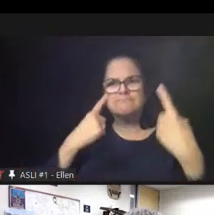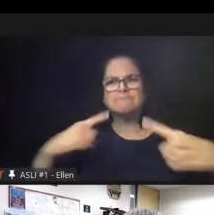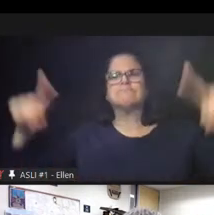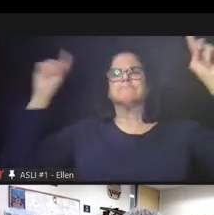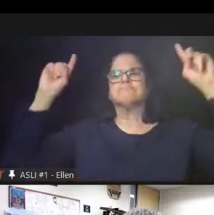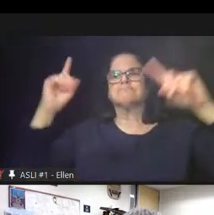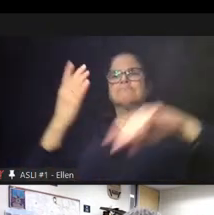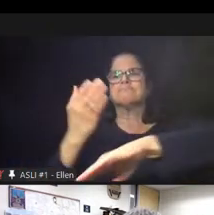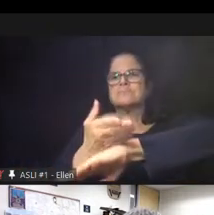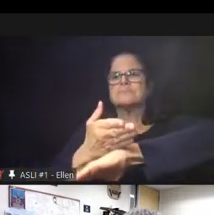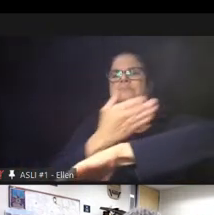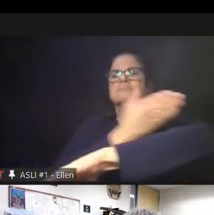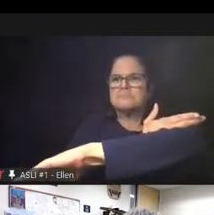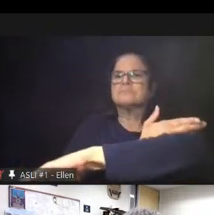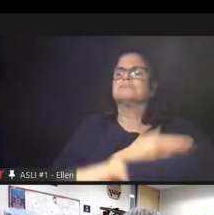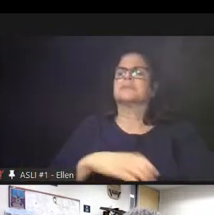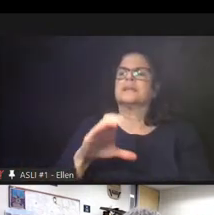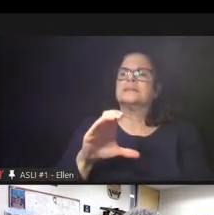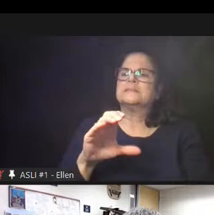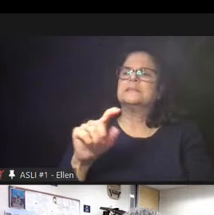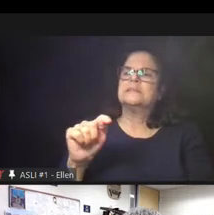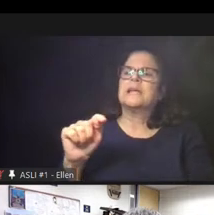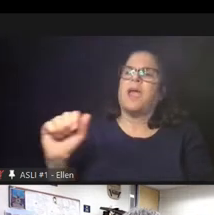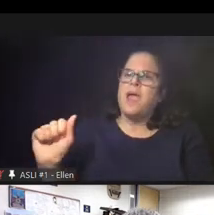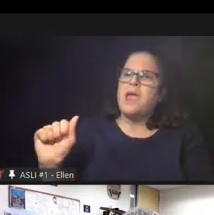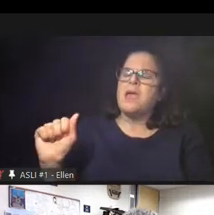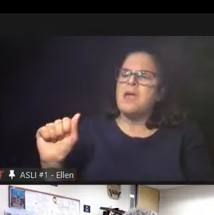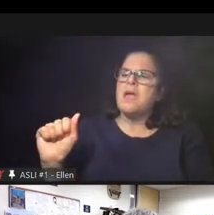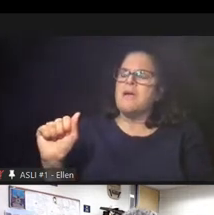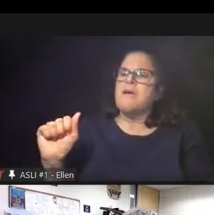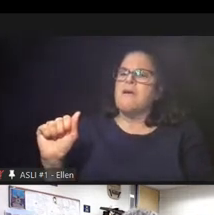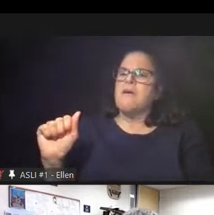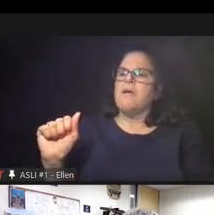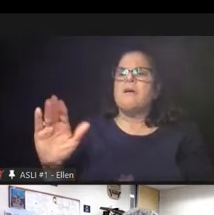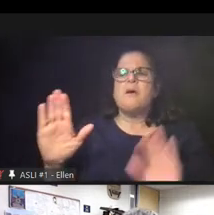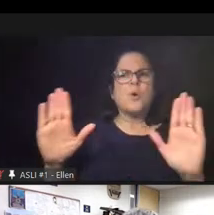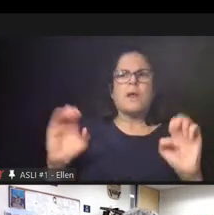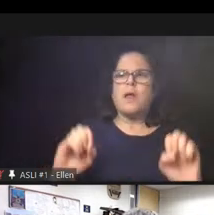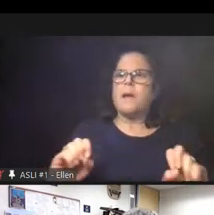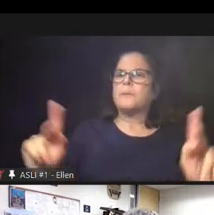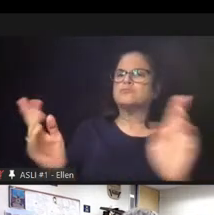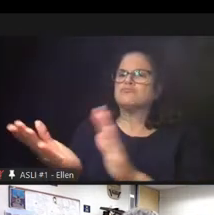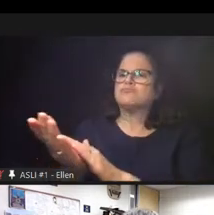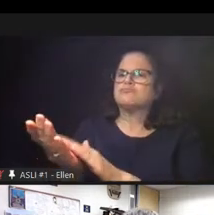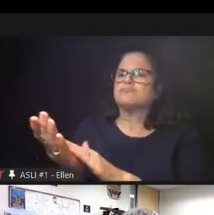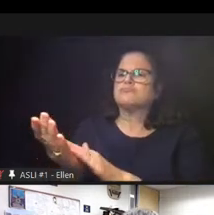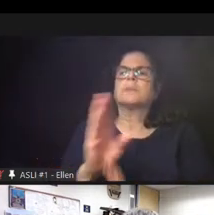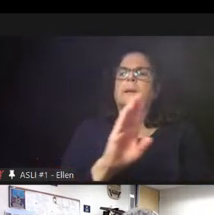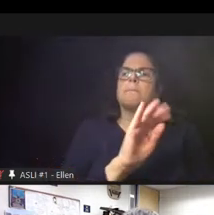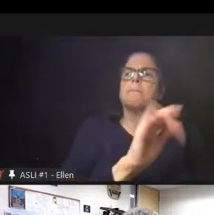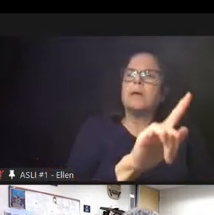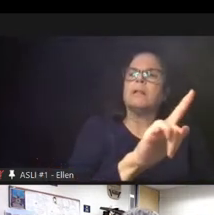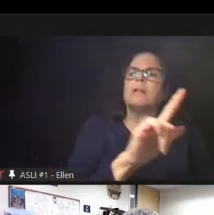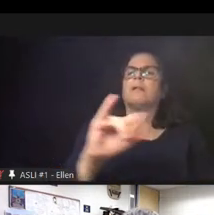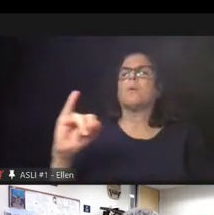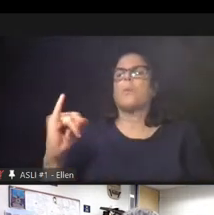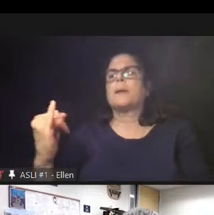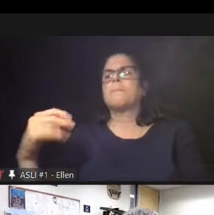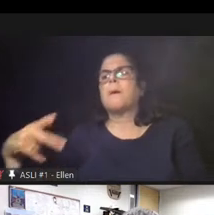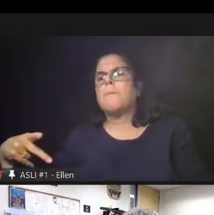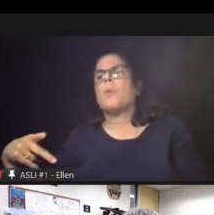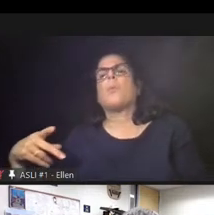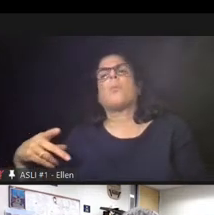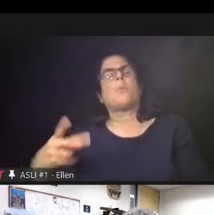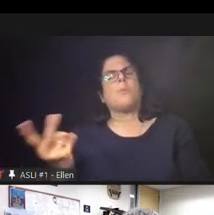accomplishment by CTA, and certainly a great opportunity to recognize both Bill and Juan Pablo for our